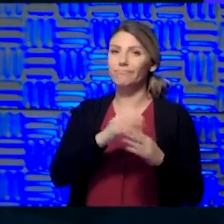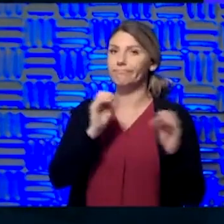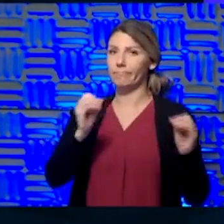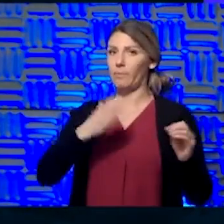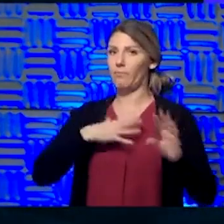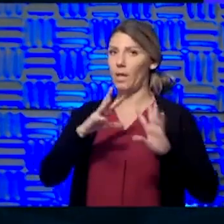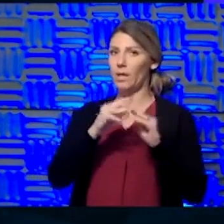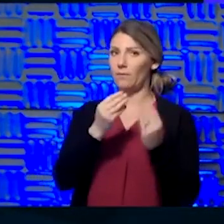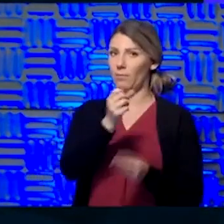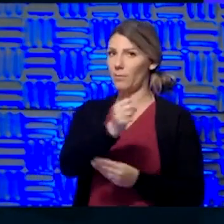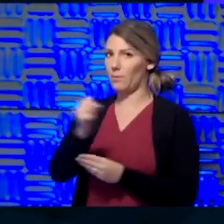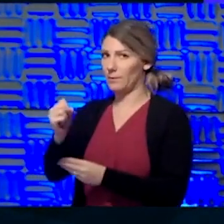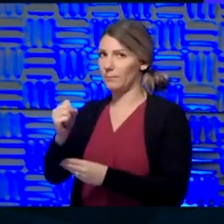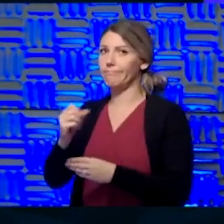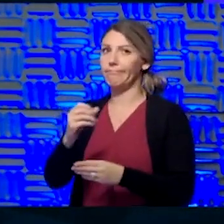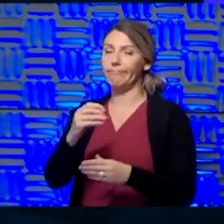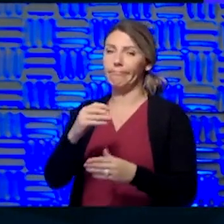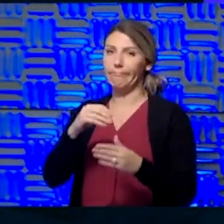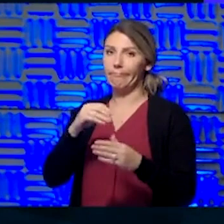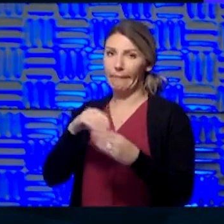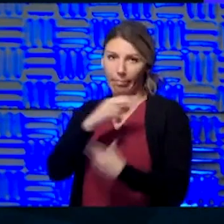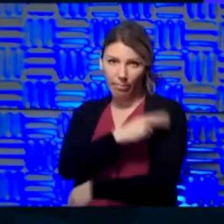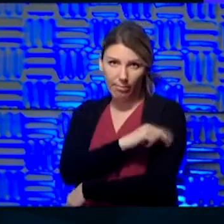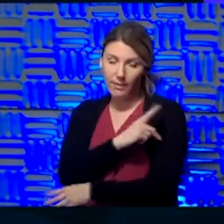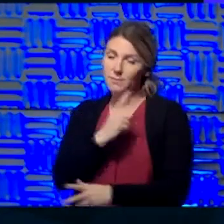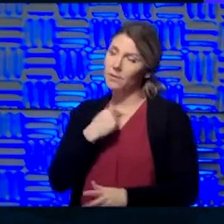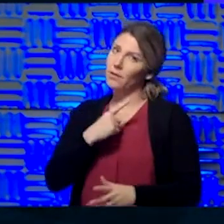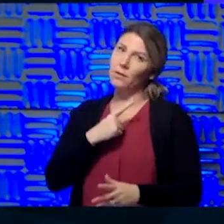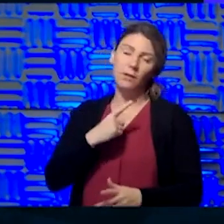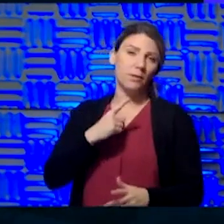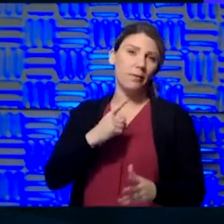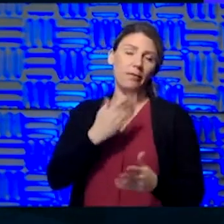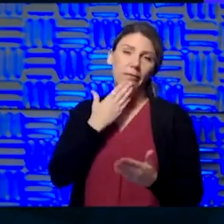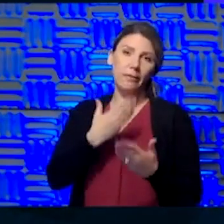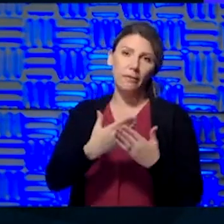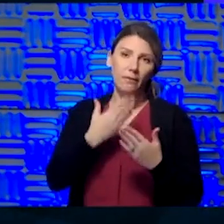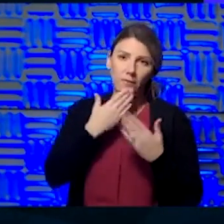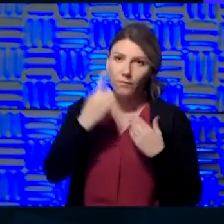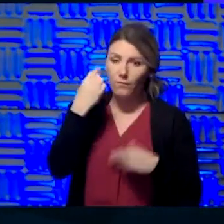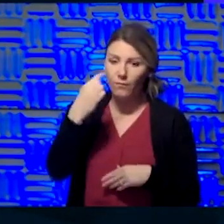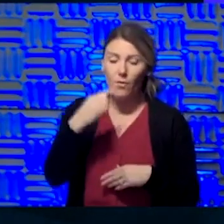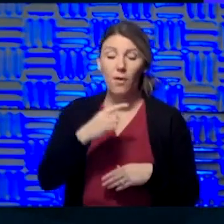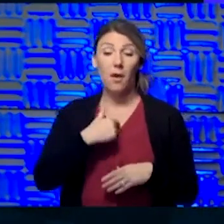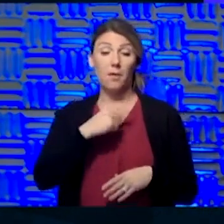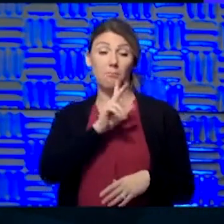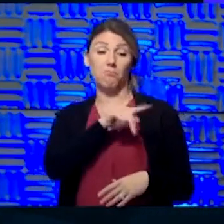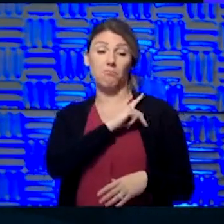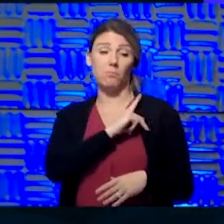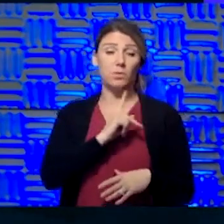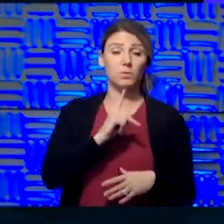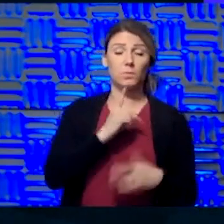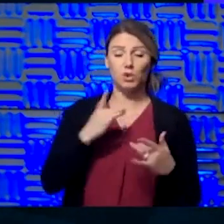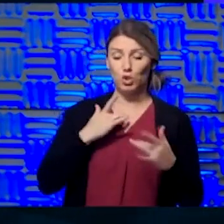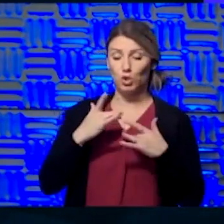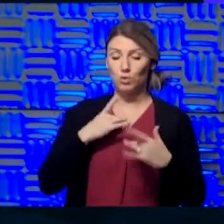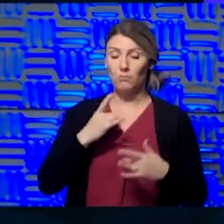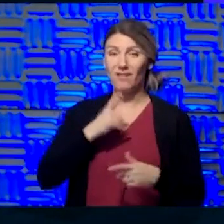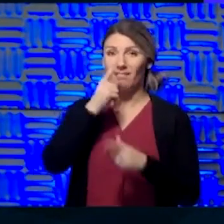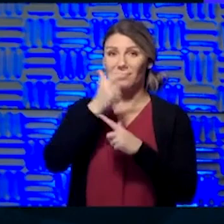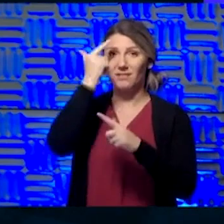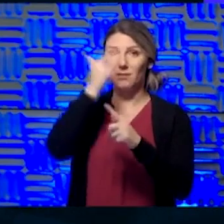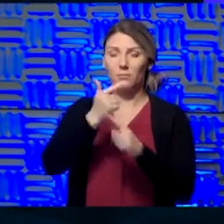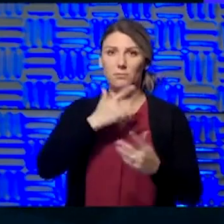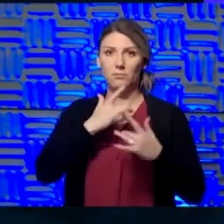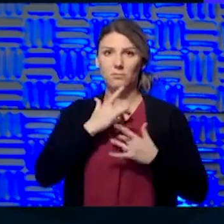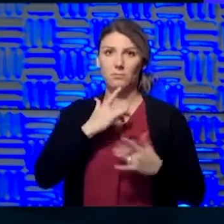That's what I'm grateful for. I was personally concerned, and my siblings were concerned about our mom